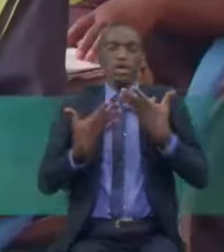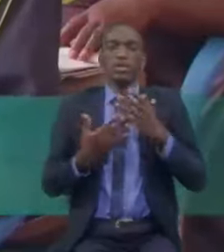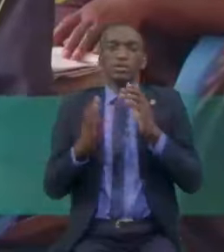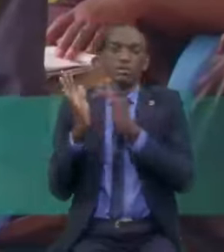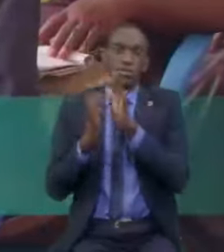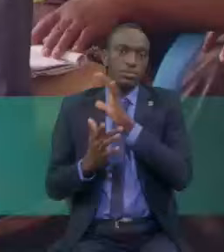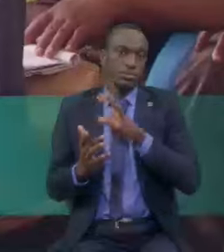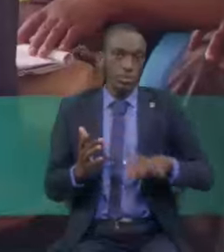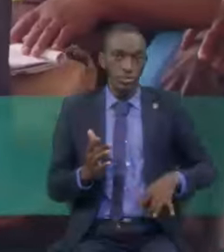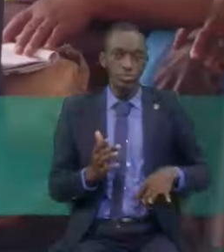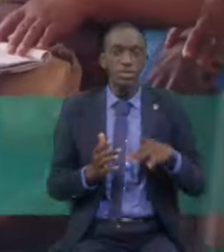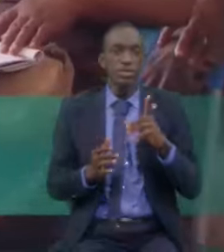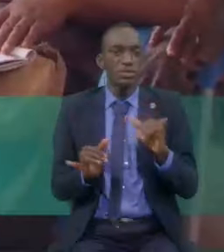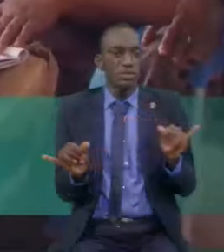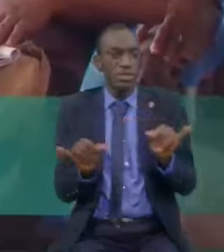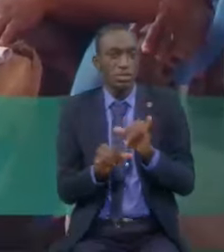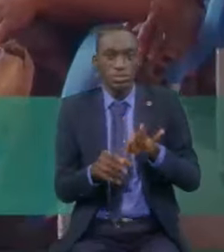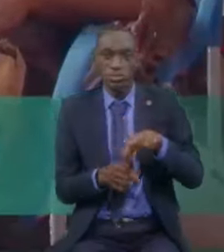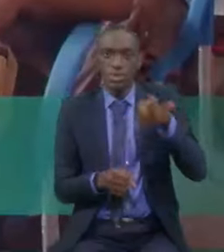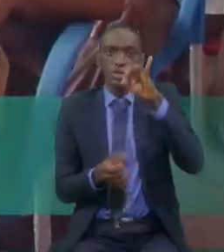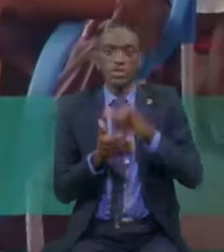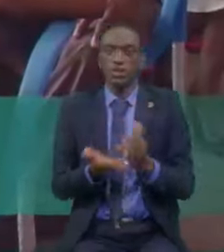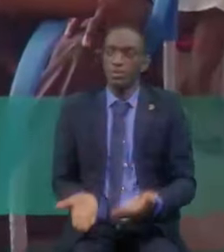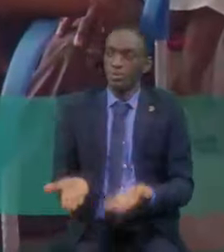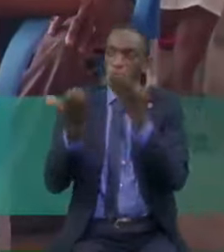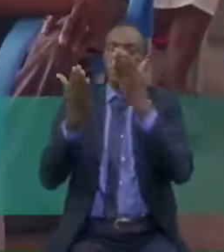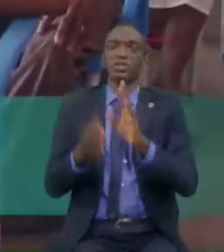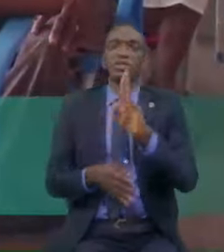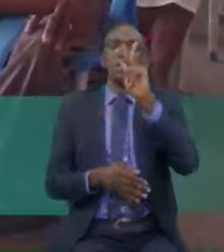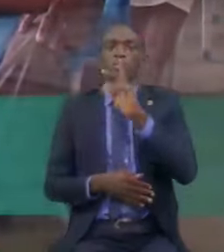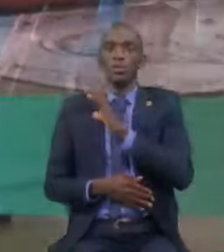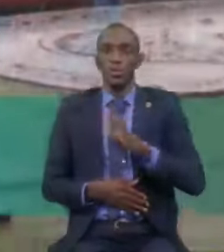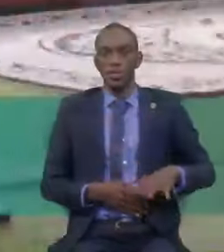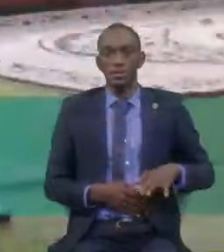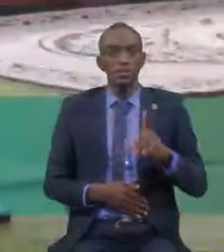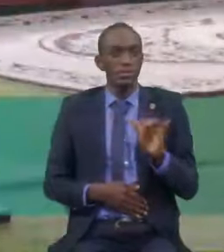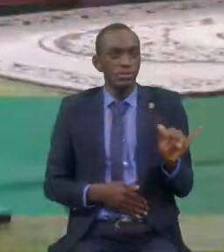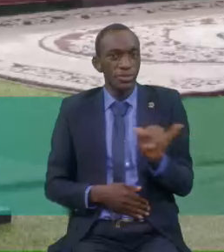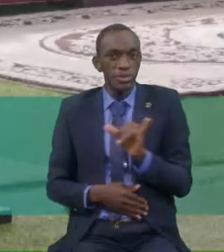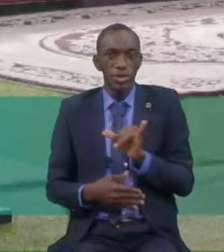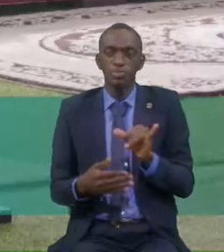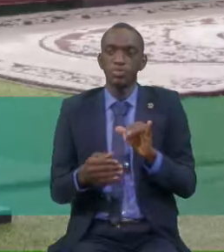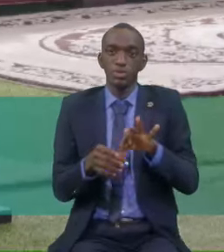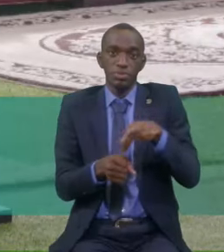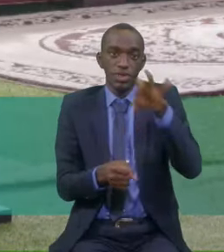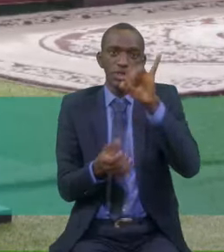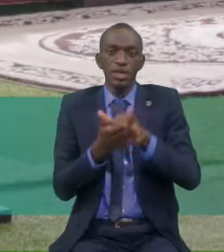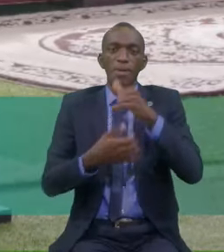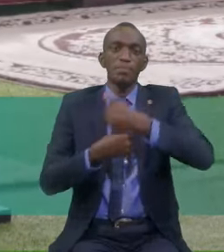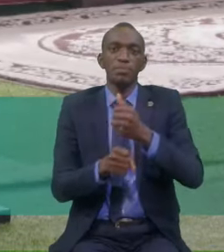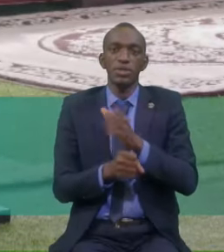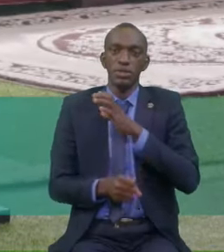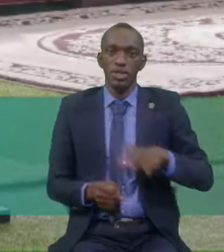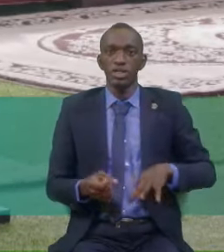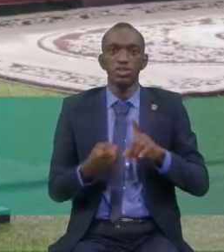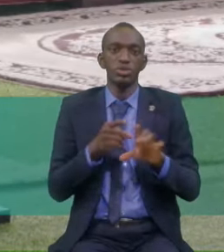Spirit that raised up Christ, the same Spirit that made Christ to do the perfect will of God